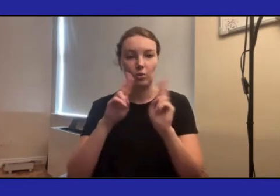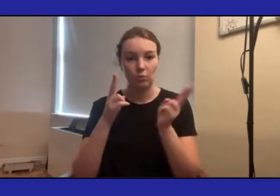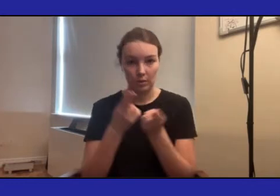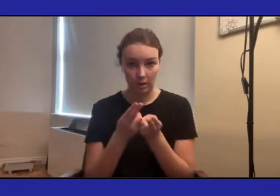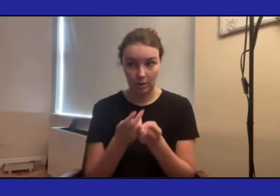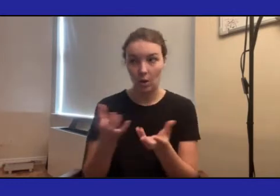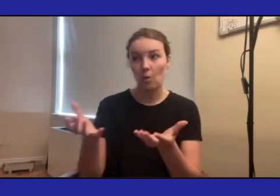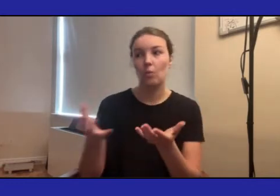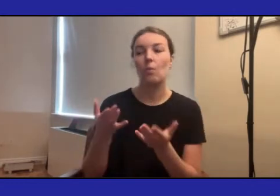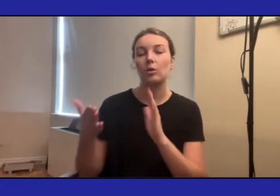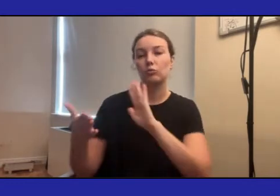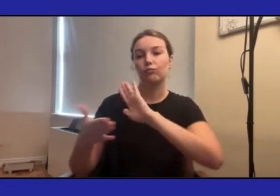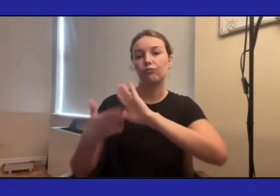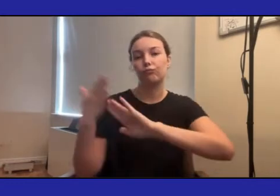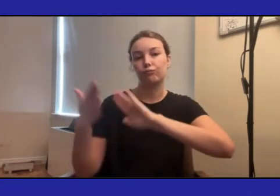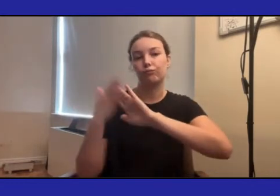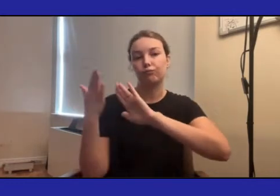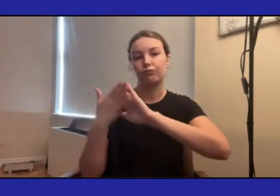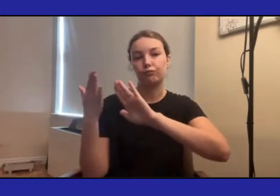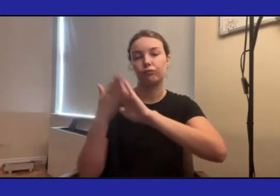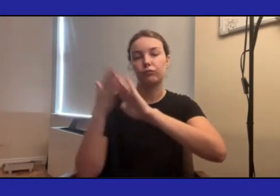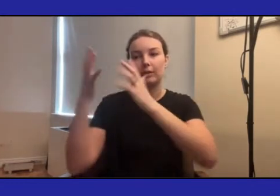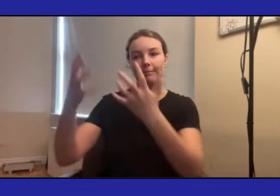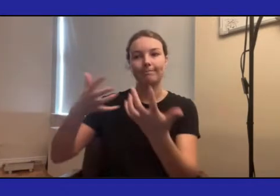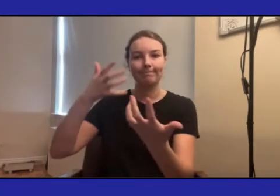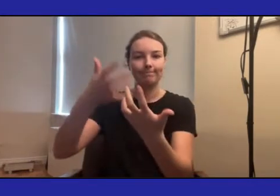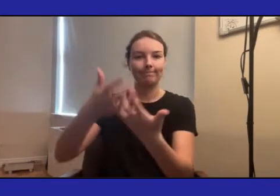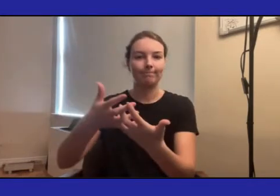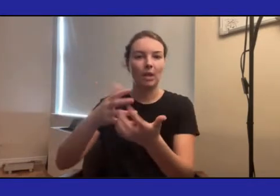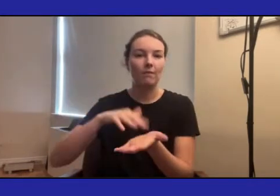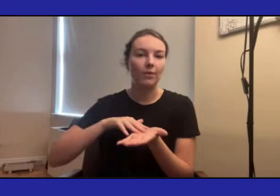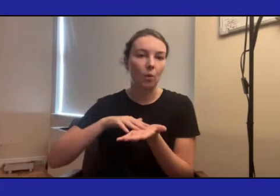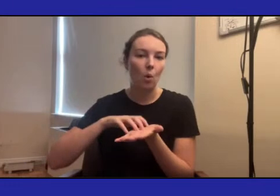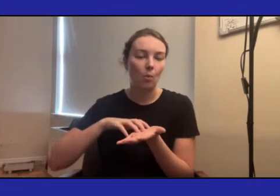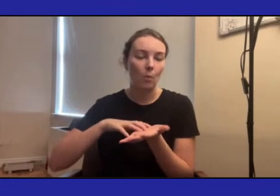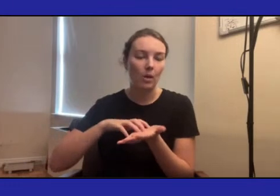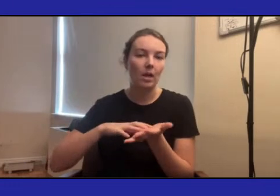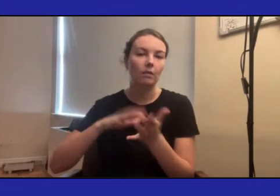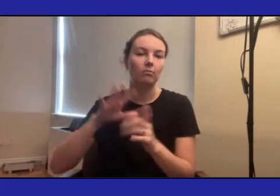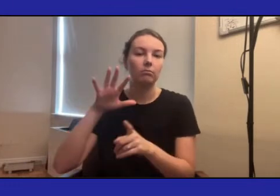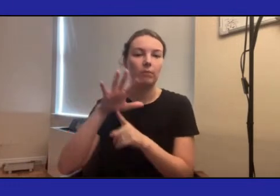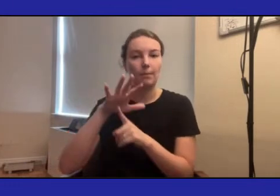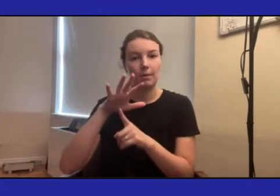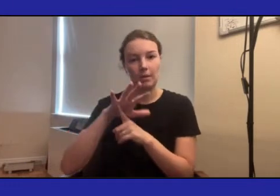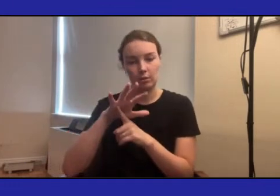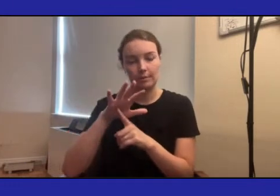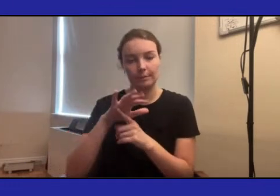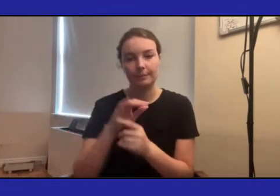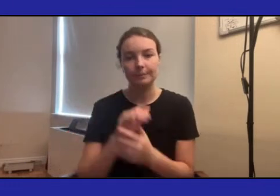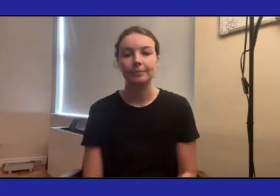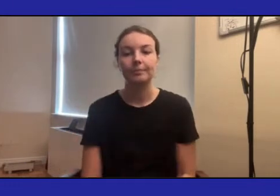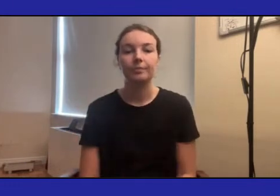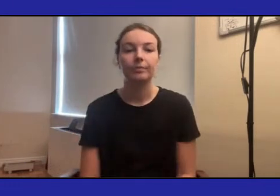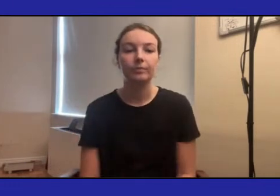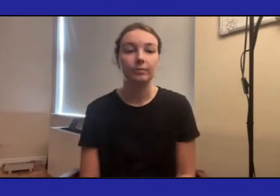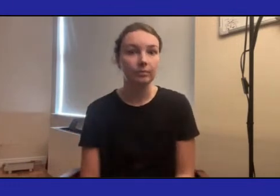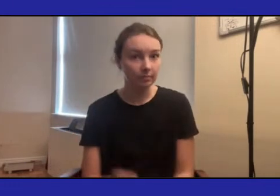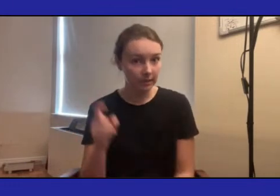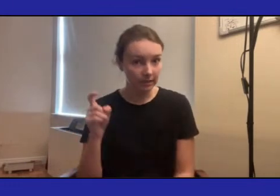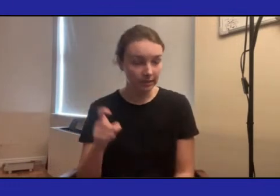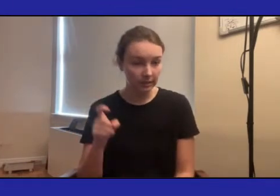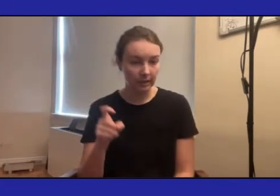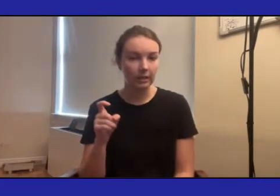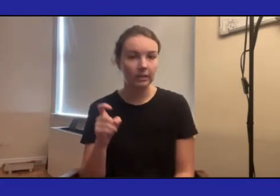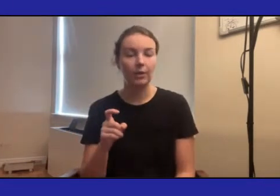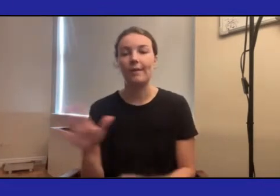needs of the vulnerable population. As a result, it is necessary to complete a full renovation